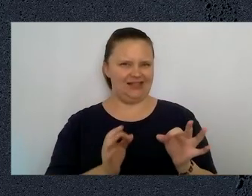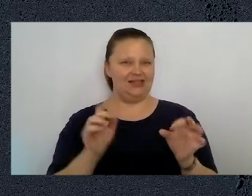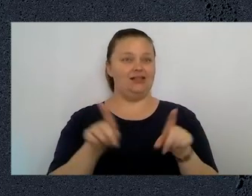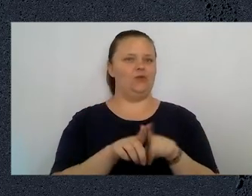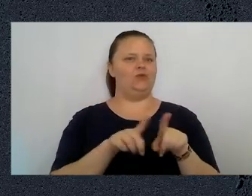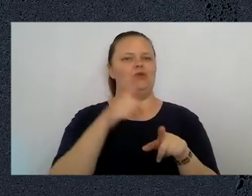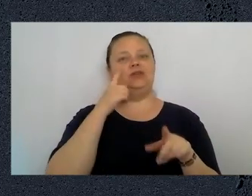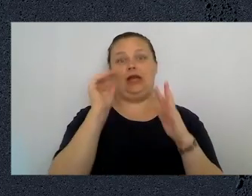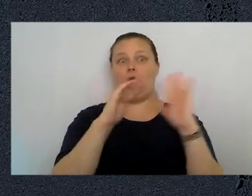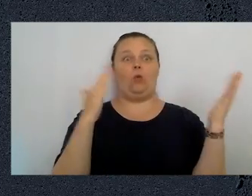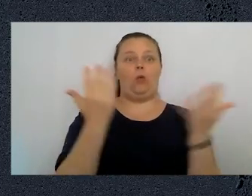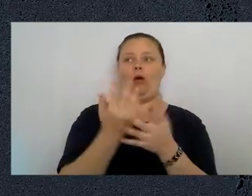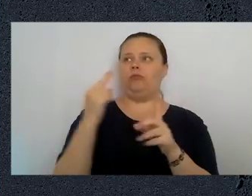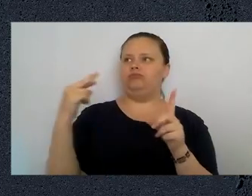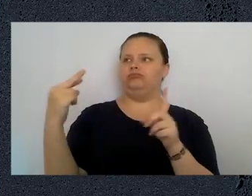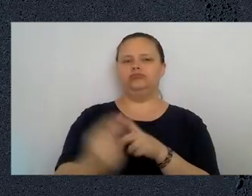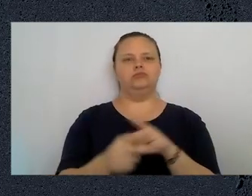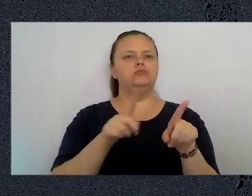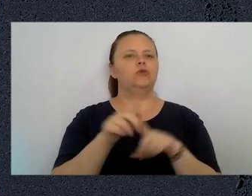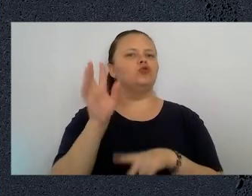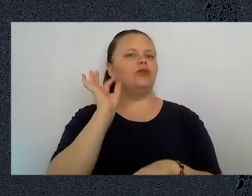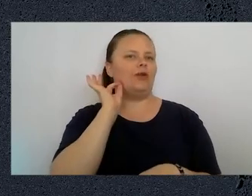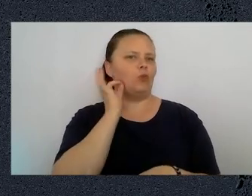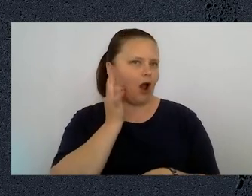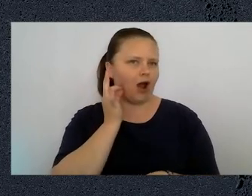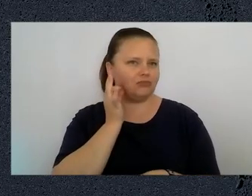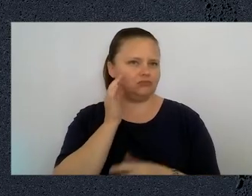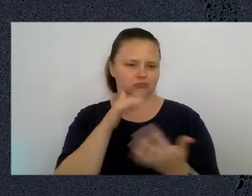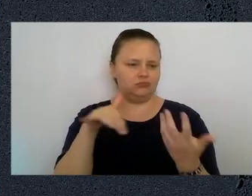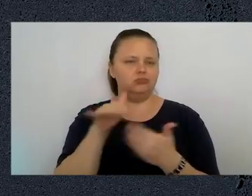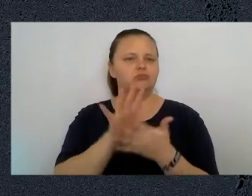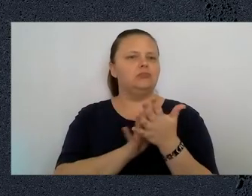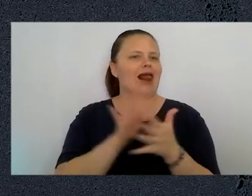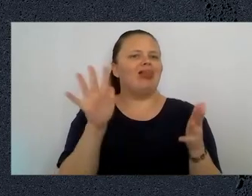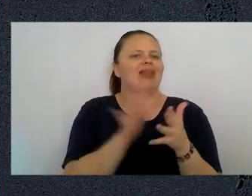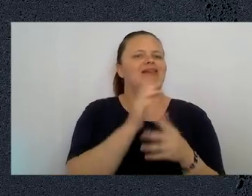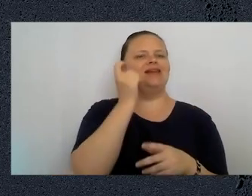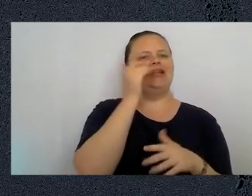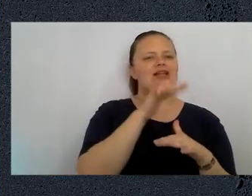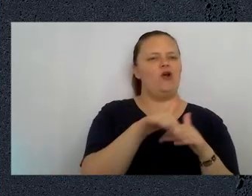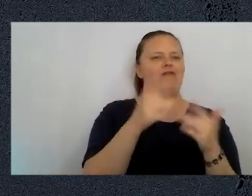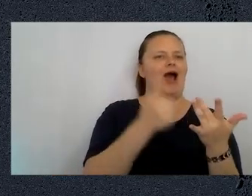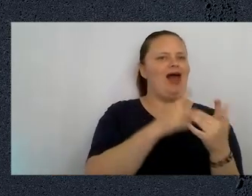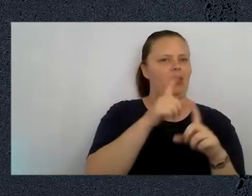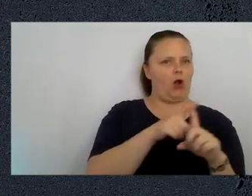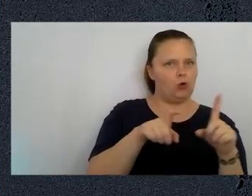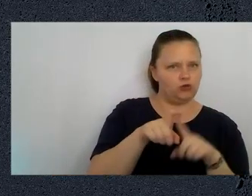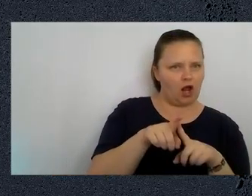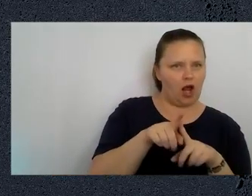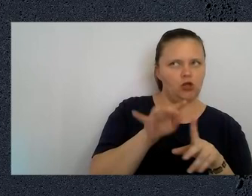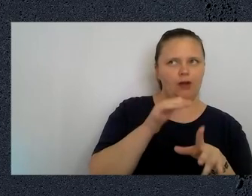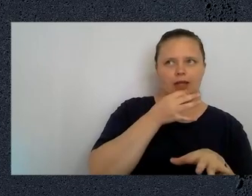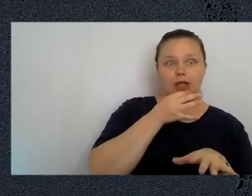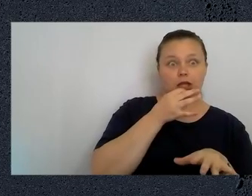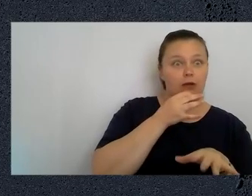up in a primarily white society, so I have less understanding of people from other cultures. And so I may be cautious about that without